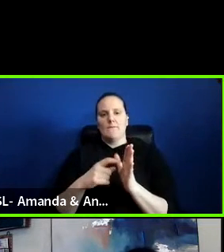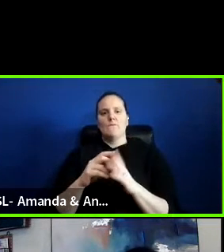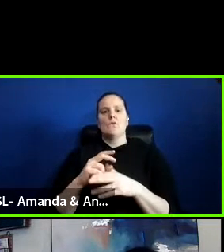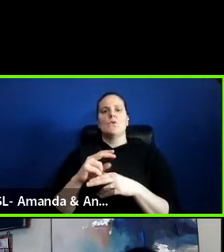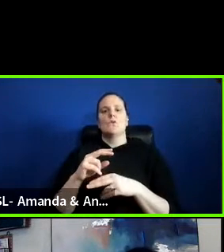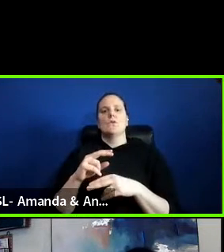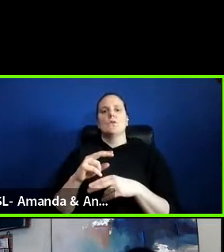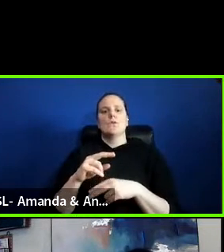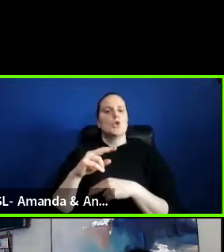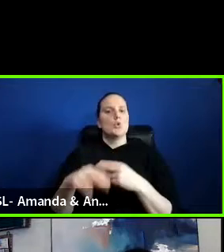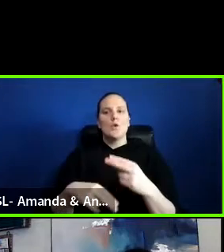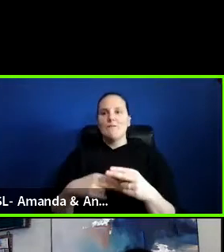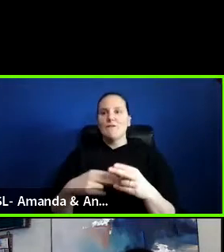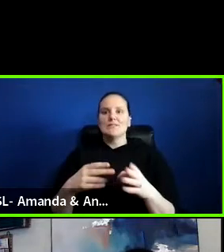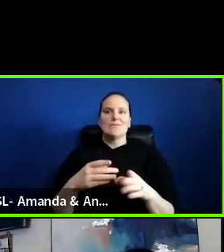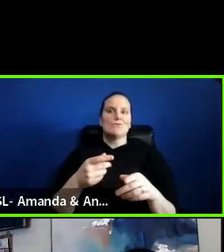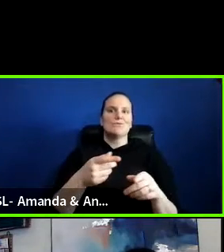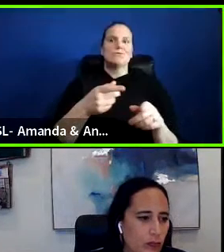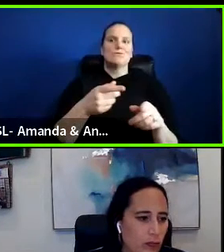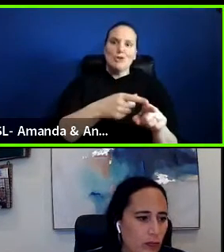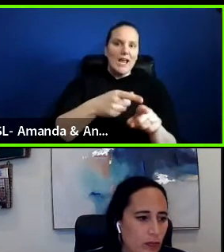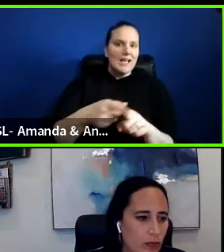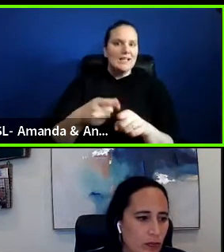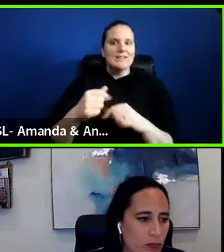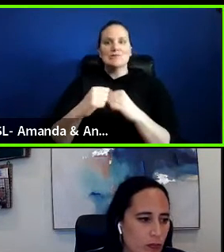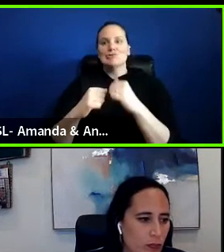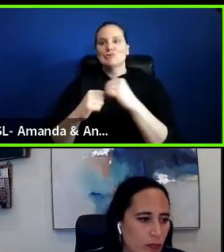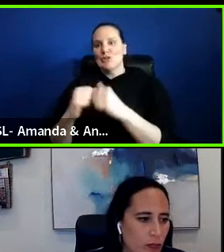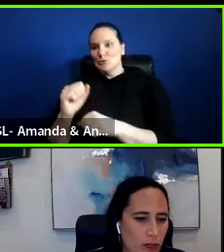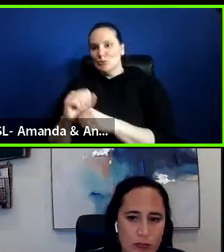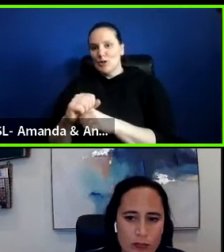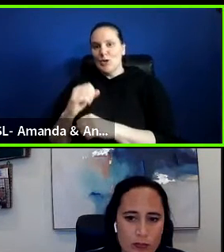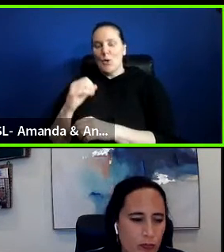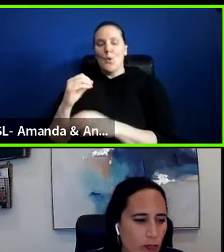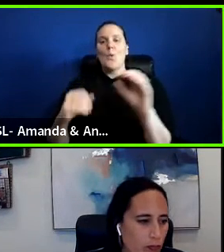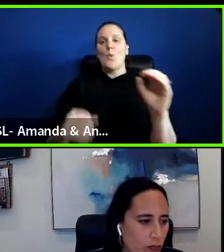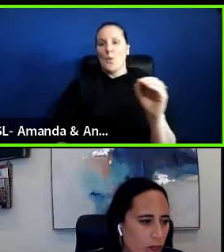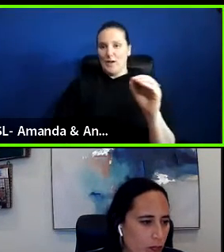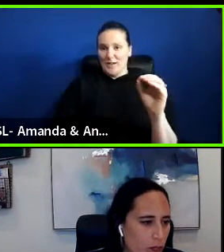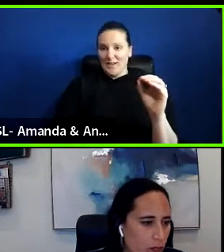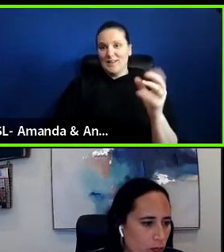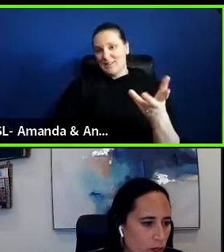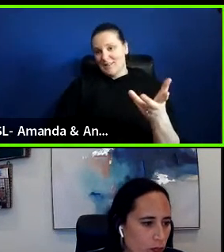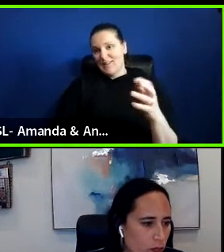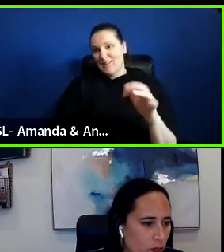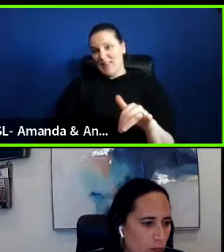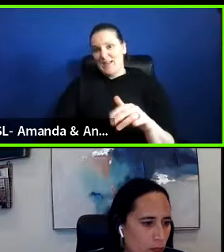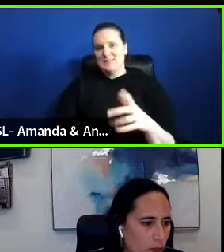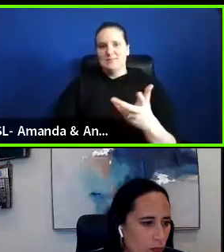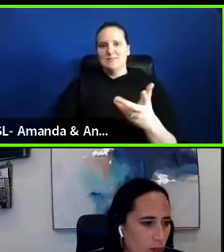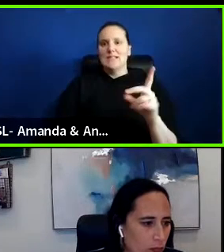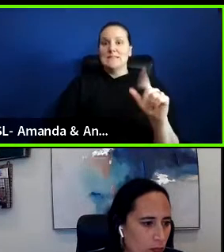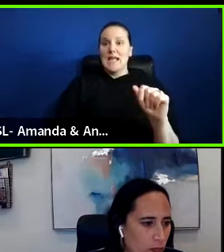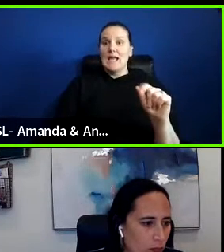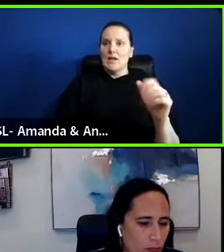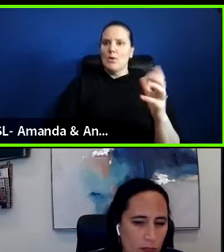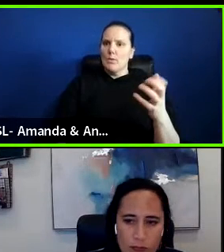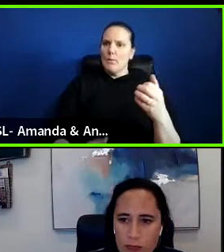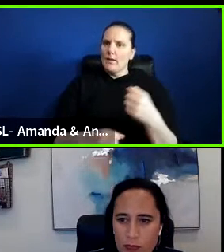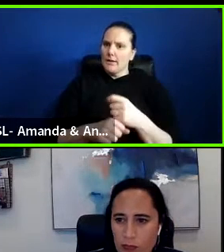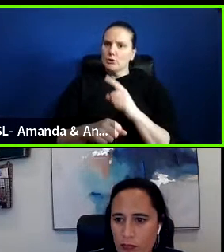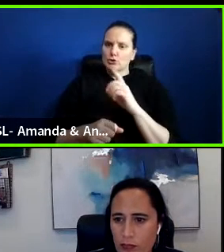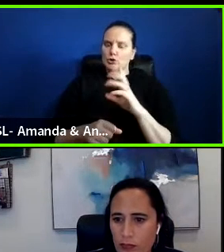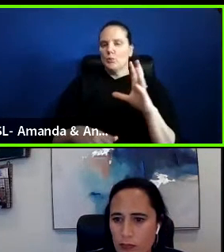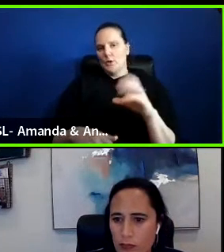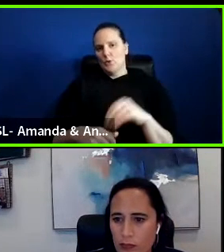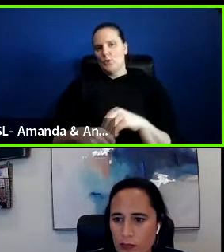universe of trades, construction work in Oregon. And that's sort of data we wanted to make sure we